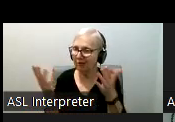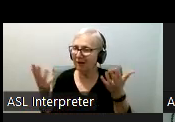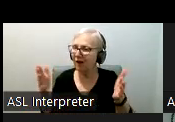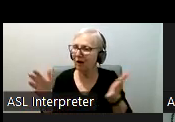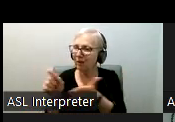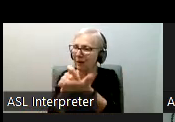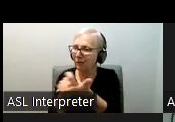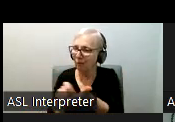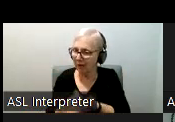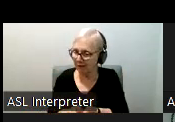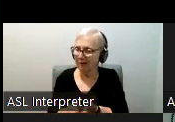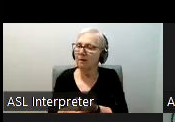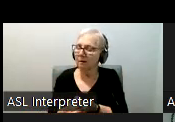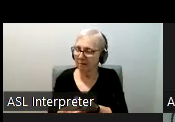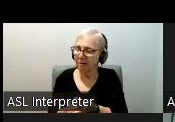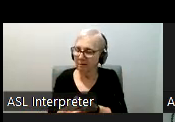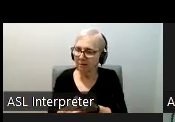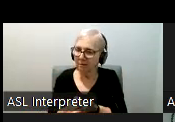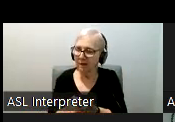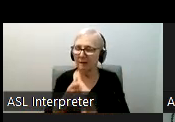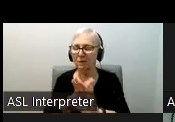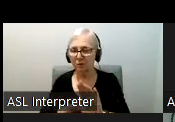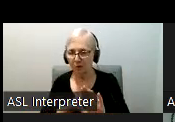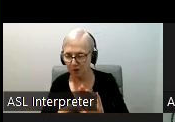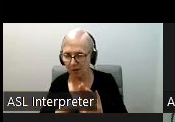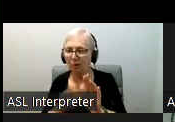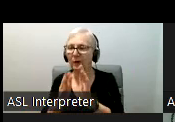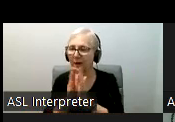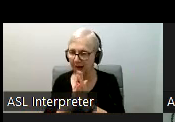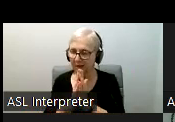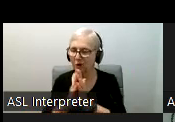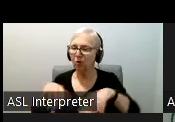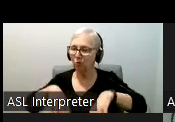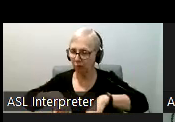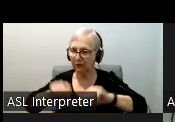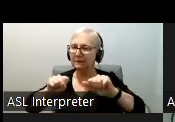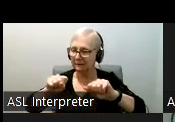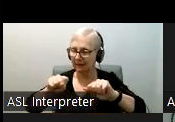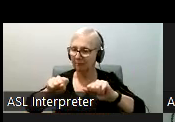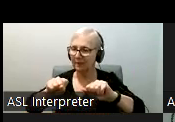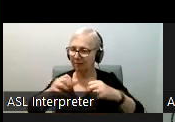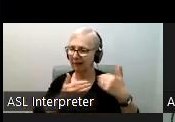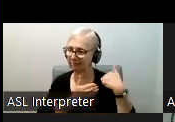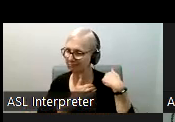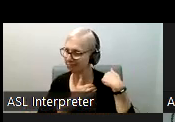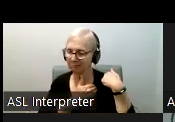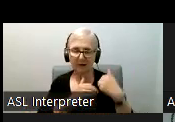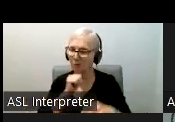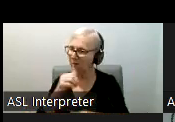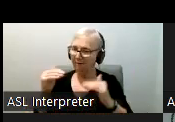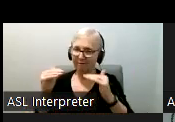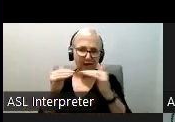so many bylaws already written. I'm so sorry we asked you guys to take that on. That wasn't fair, and it wasn't appropriate.